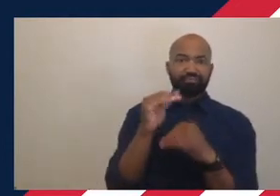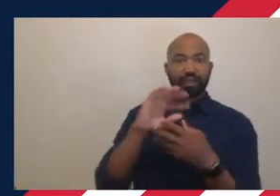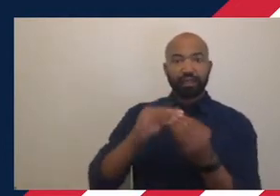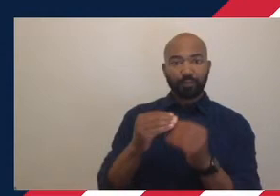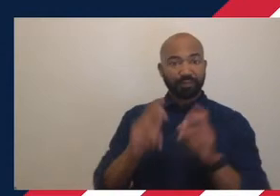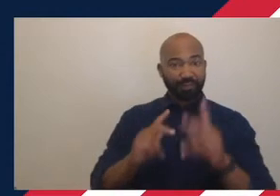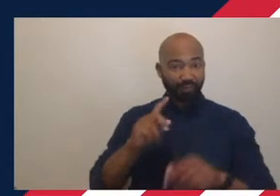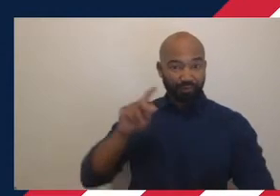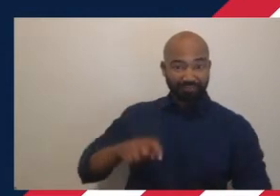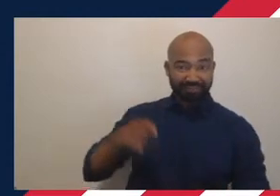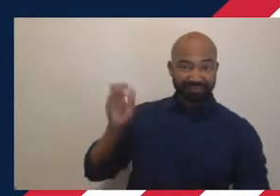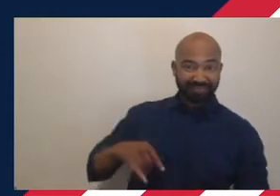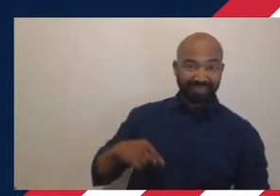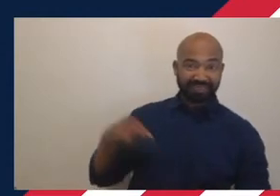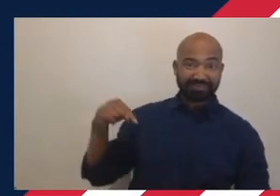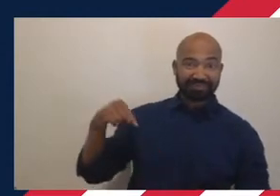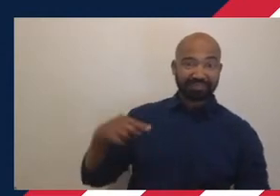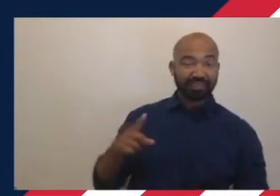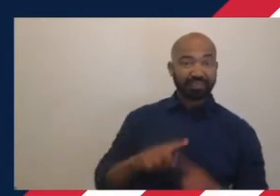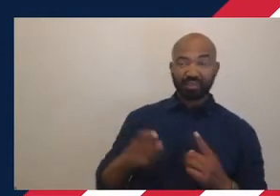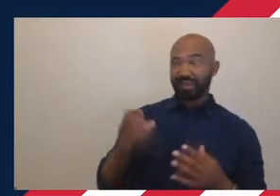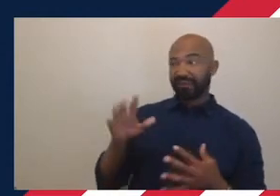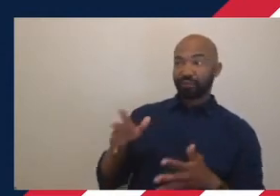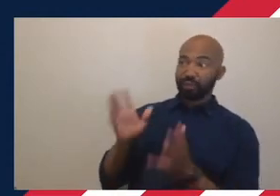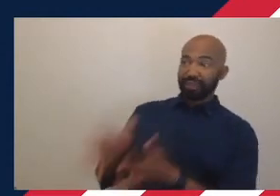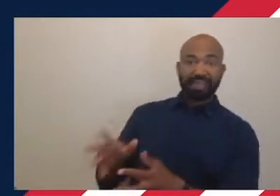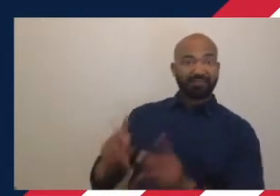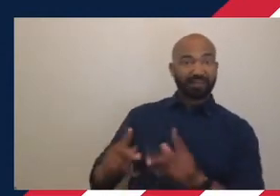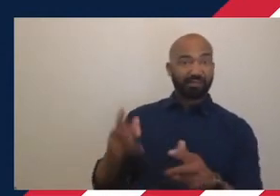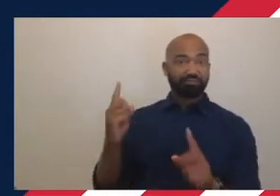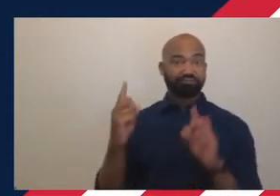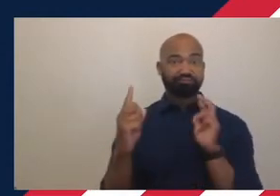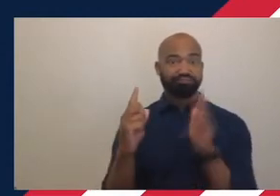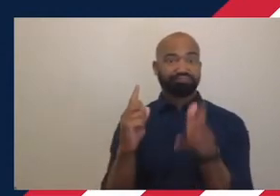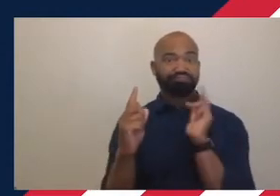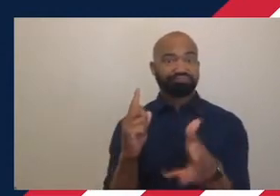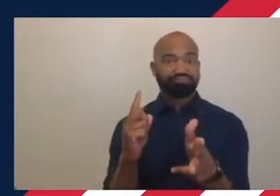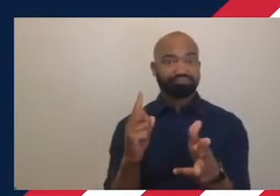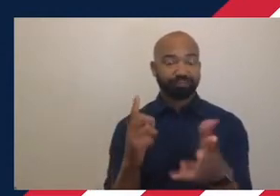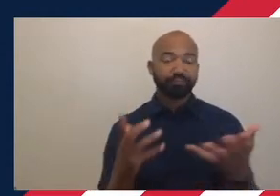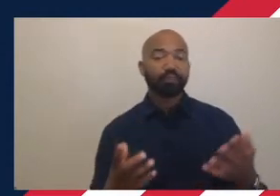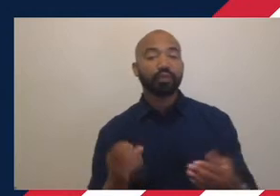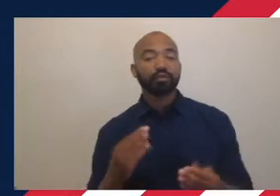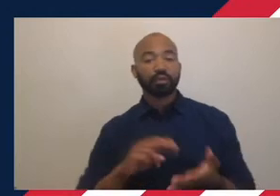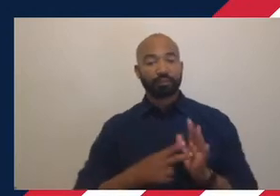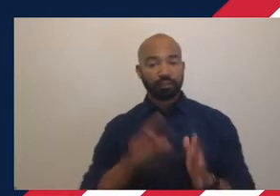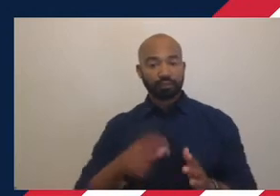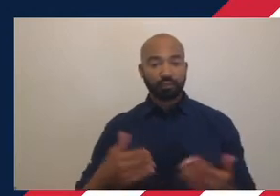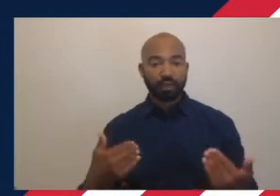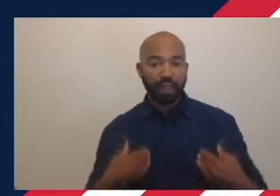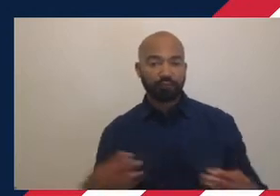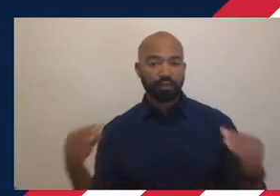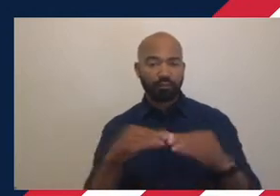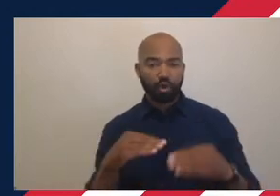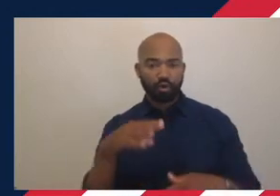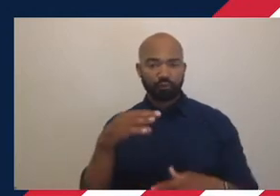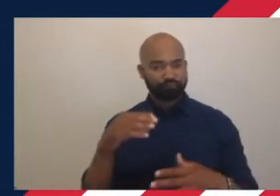for masks for everybody and investment in our transit infrastructure to allow for more service.